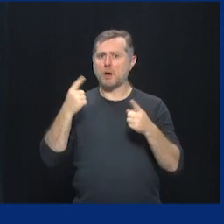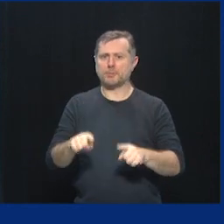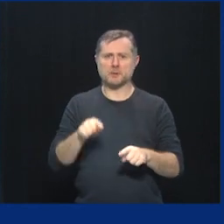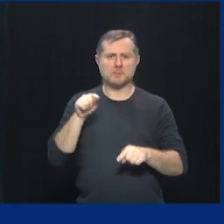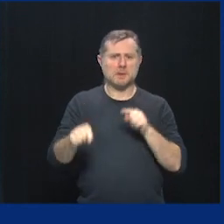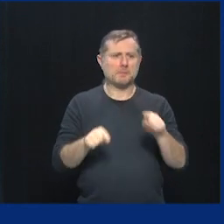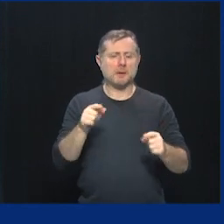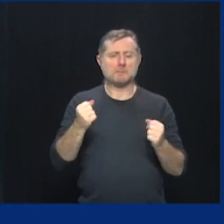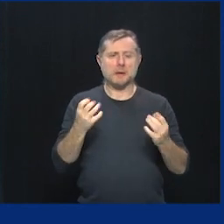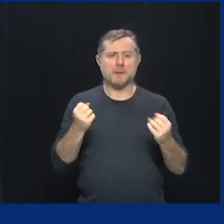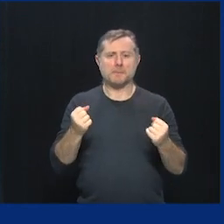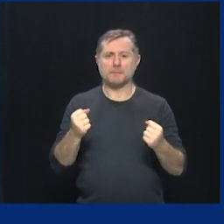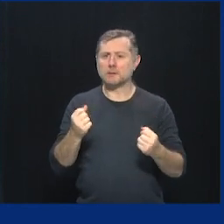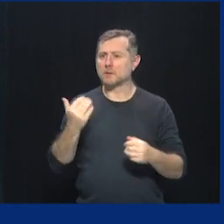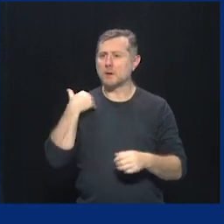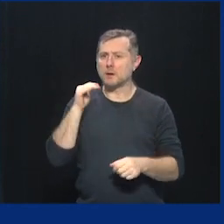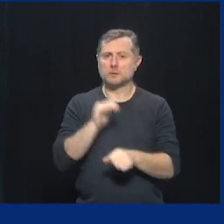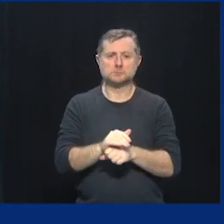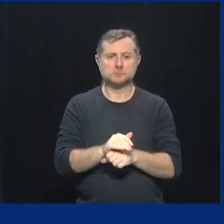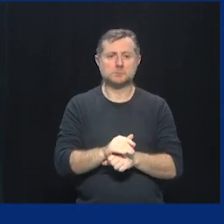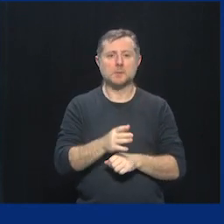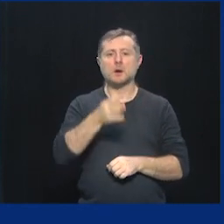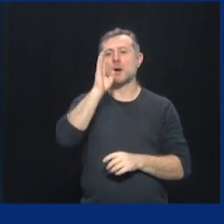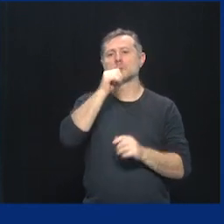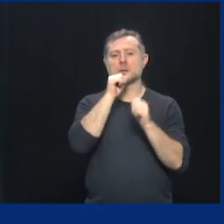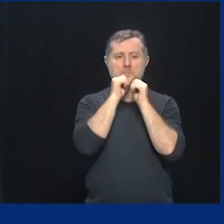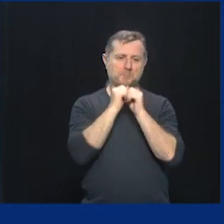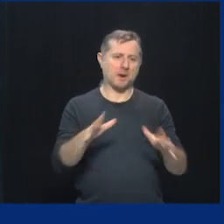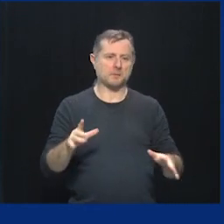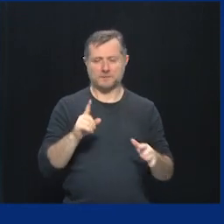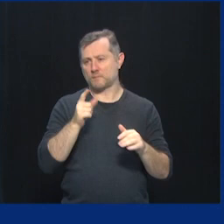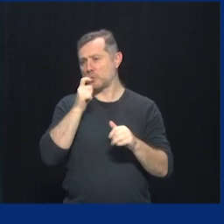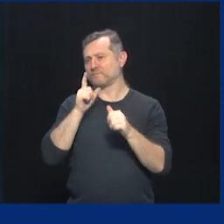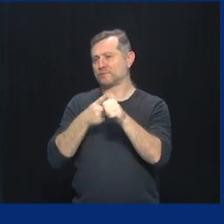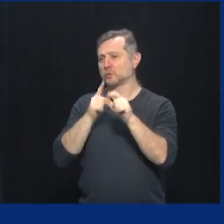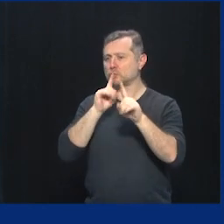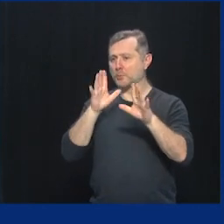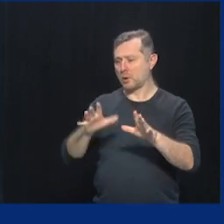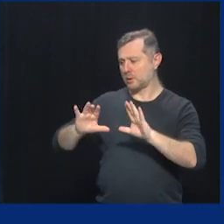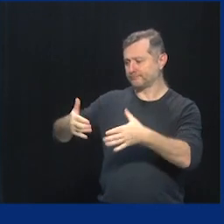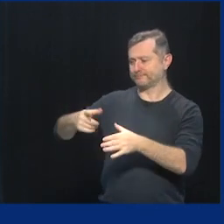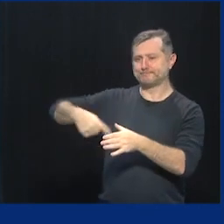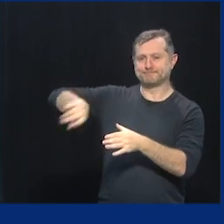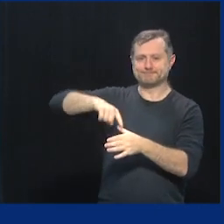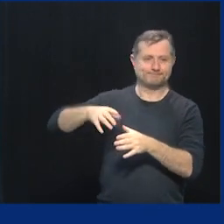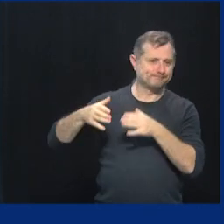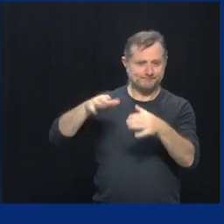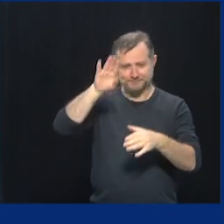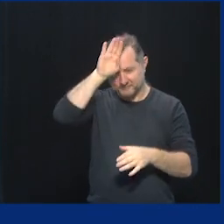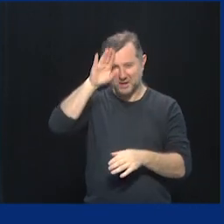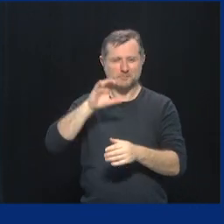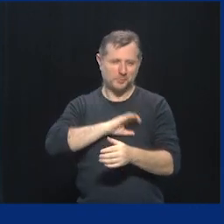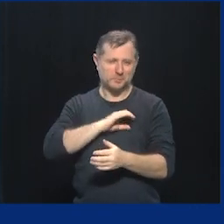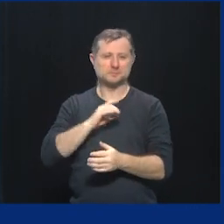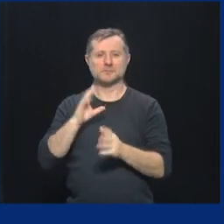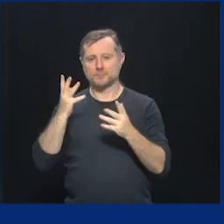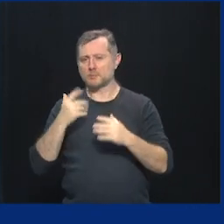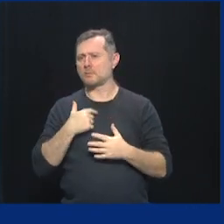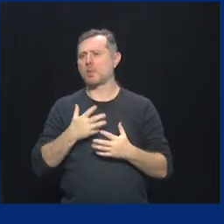And God bless our first responders who were there. We've got a lot of work to do right now to help New Yorkers